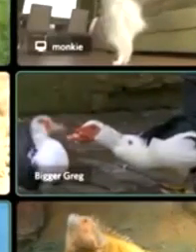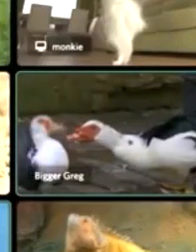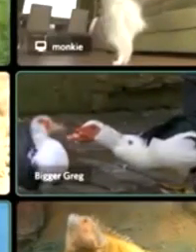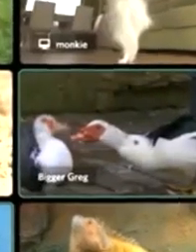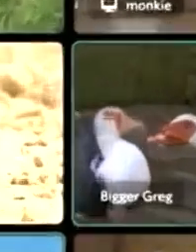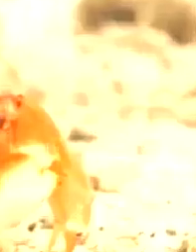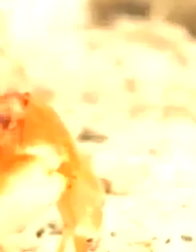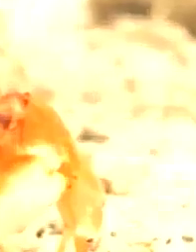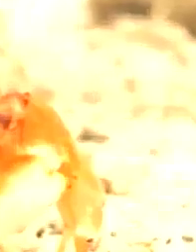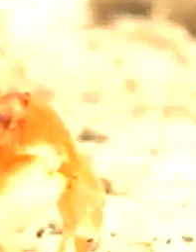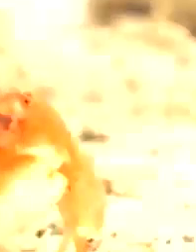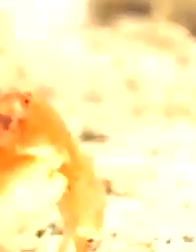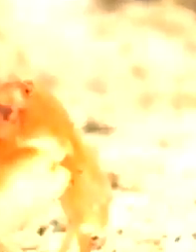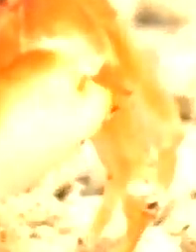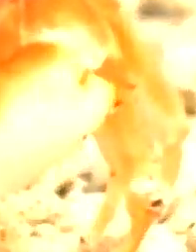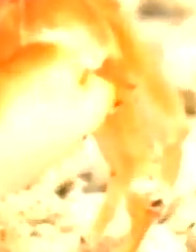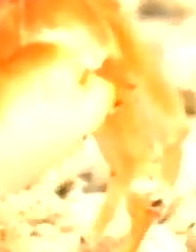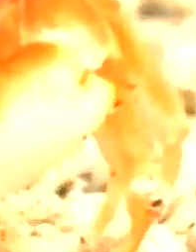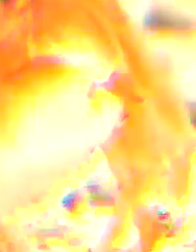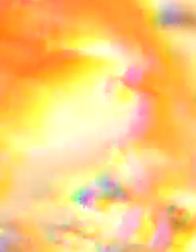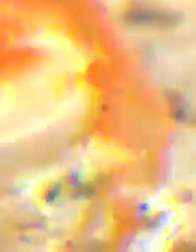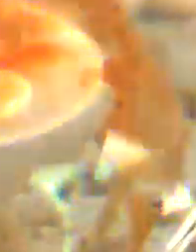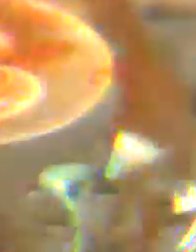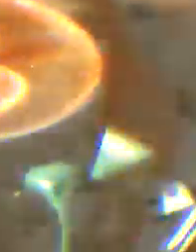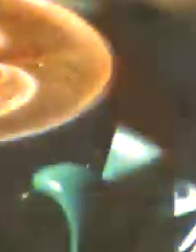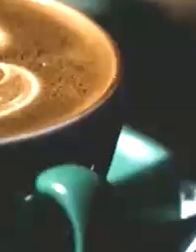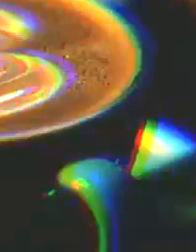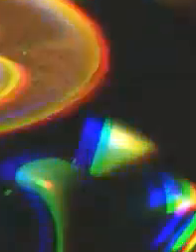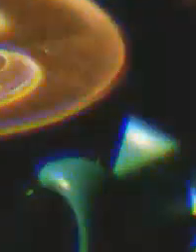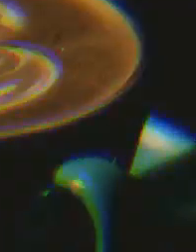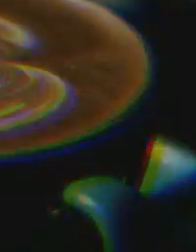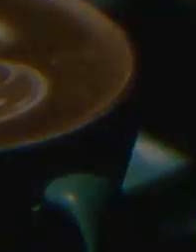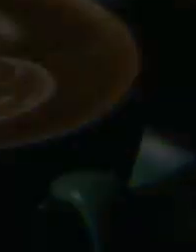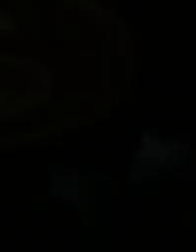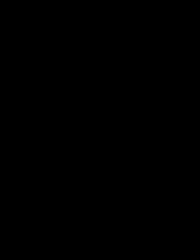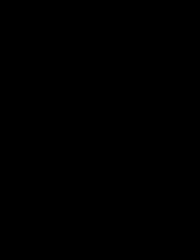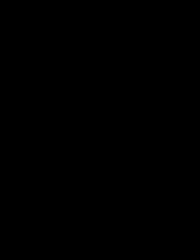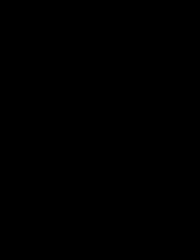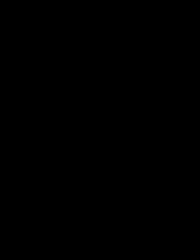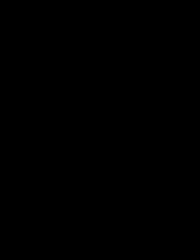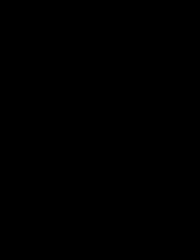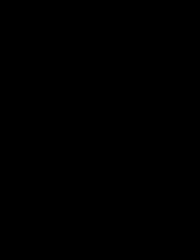issues. Becoming a patron per month costs about the same as a large coffee, so why not check it out?